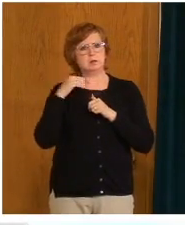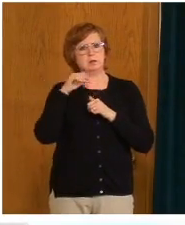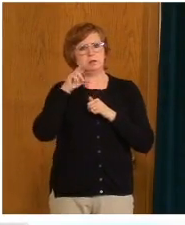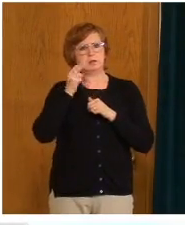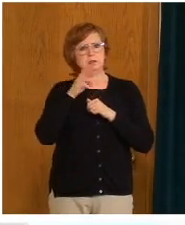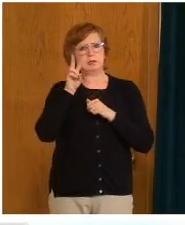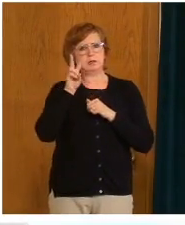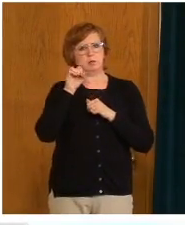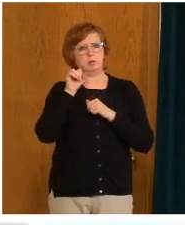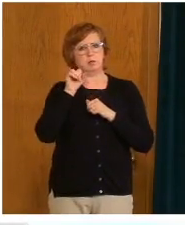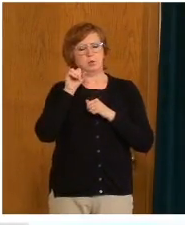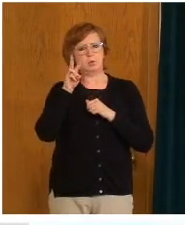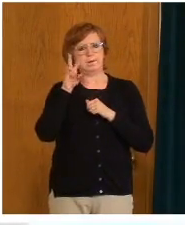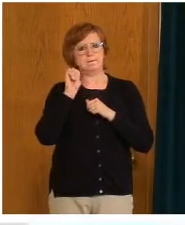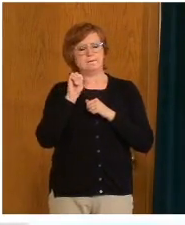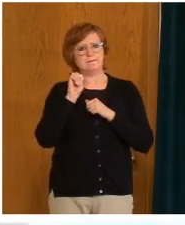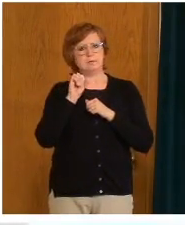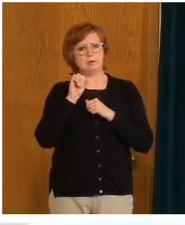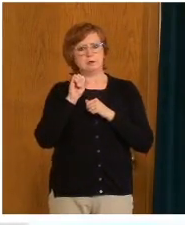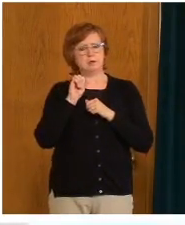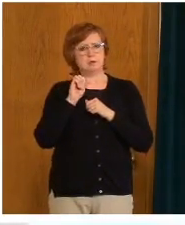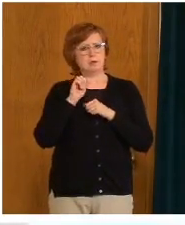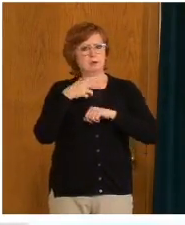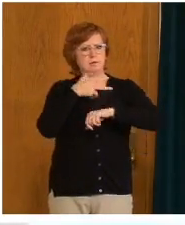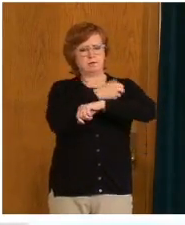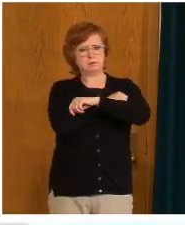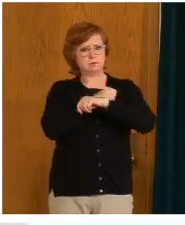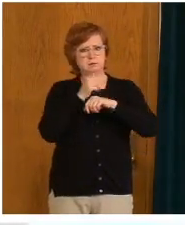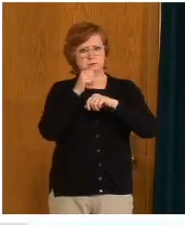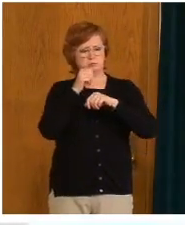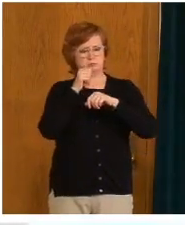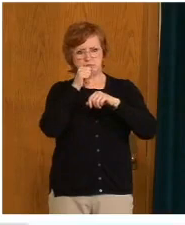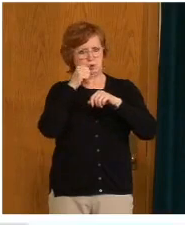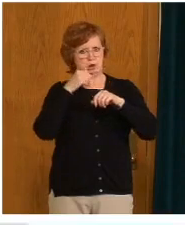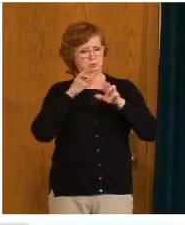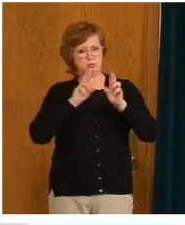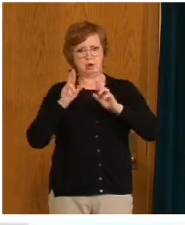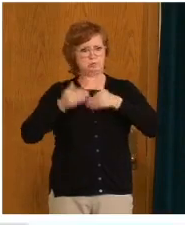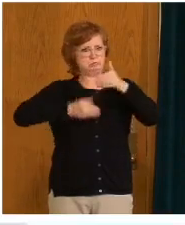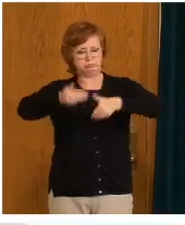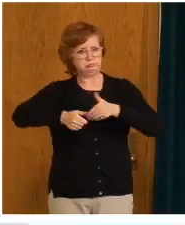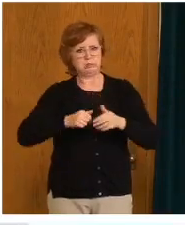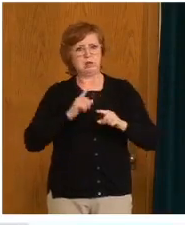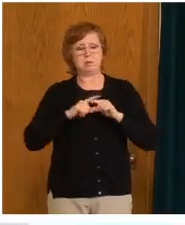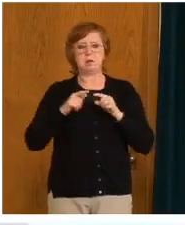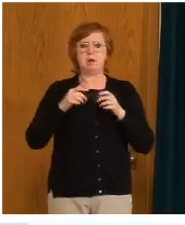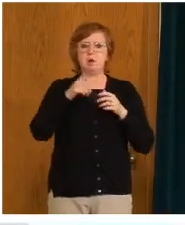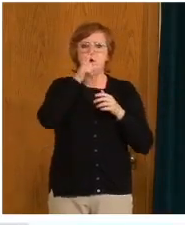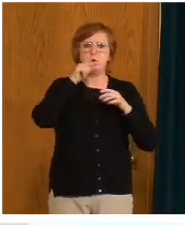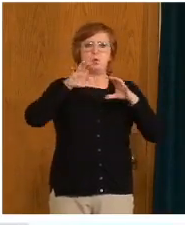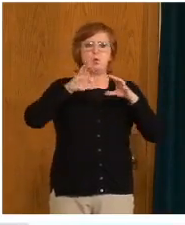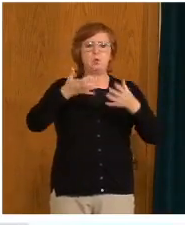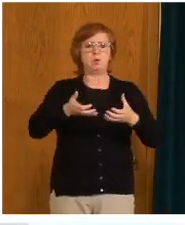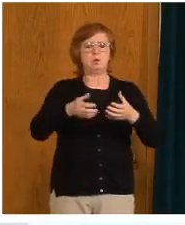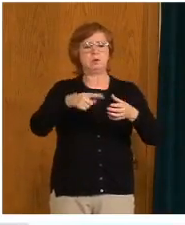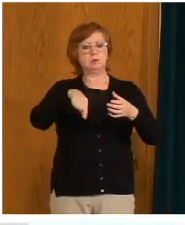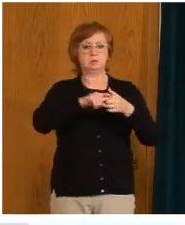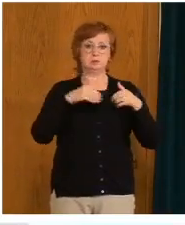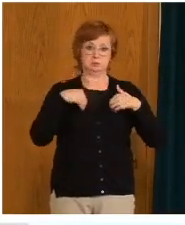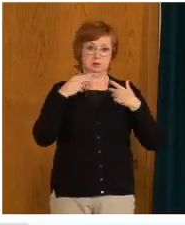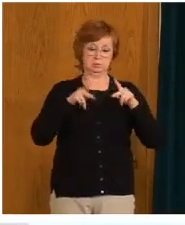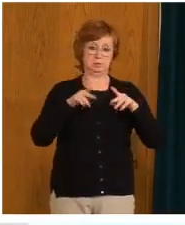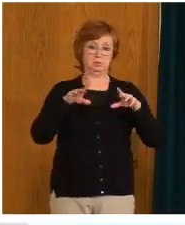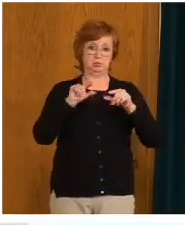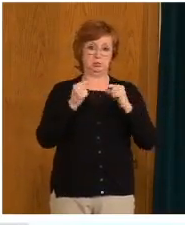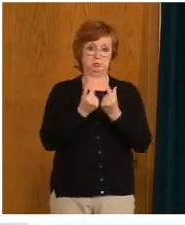were not available, that many younger people actually got hospitalized in ICU, spent many weeks in ICU, and unfortunately died.